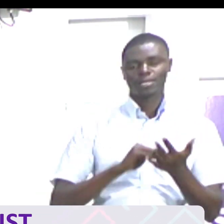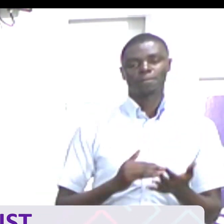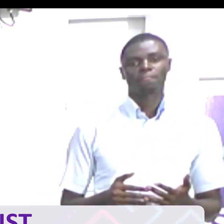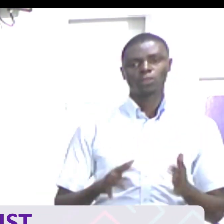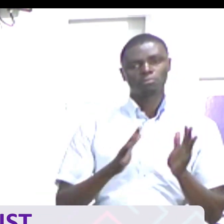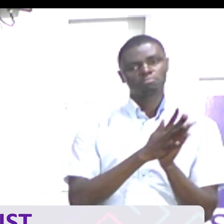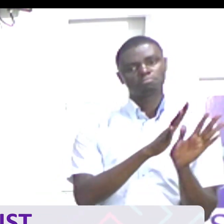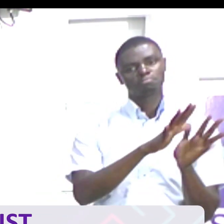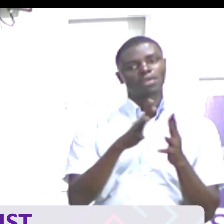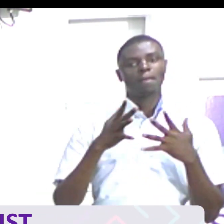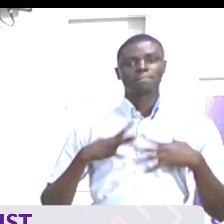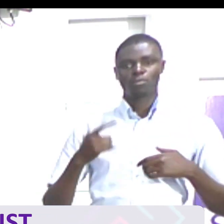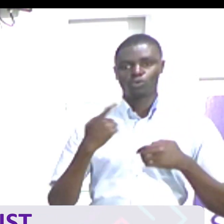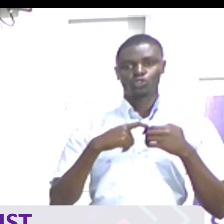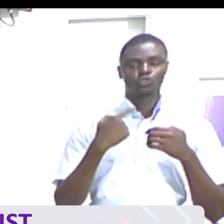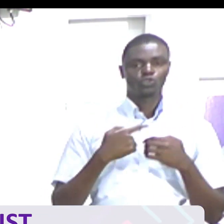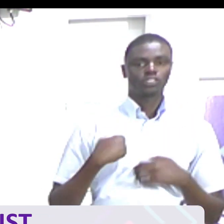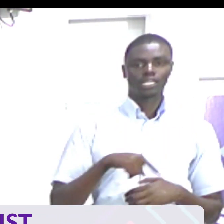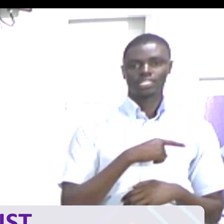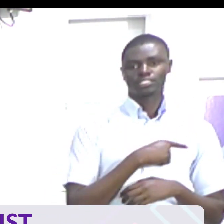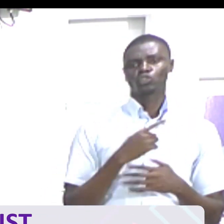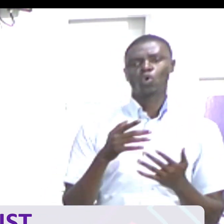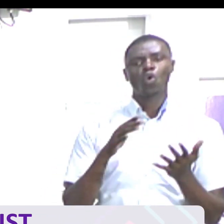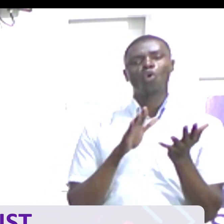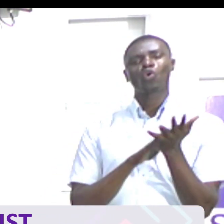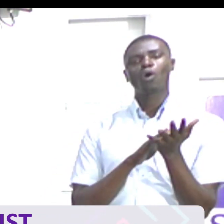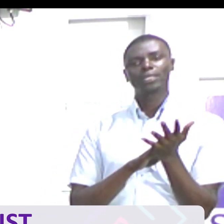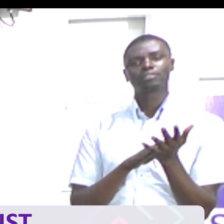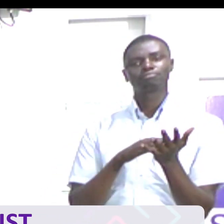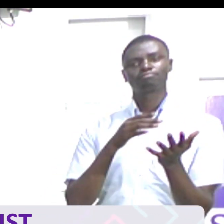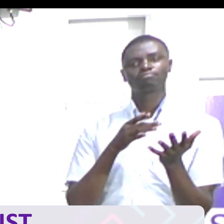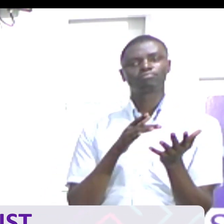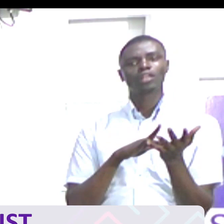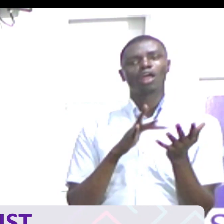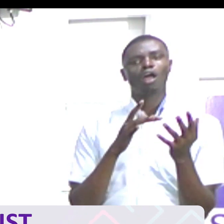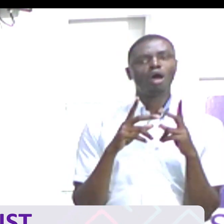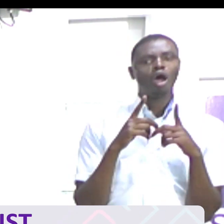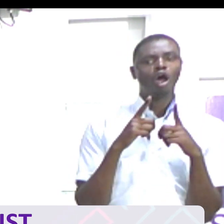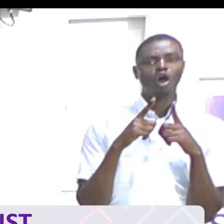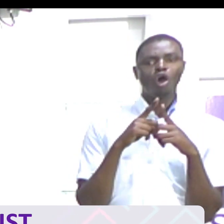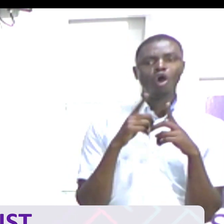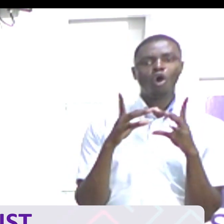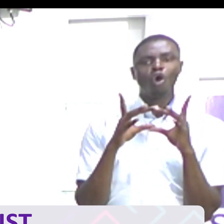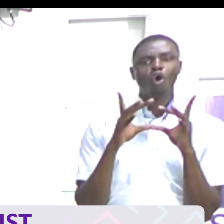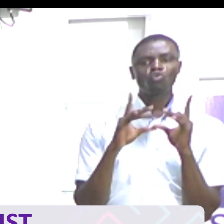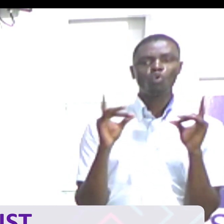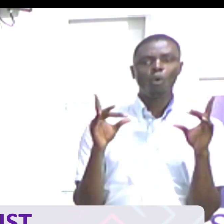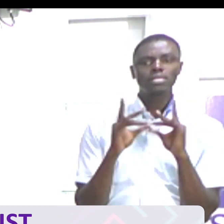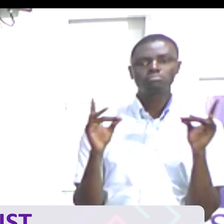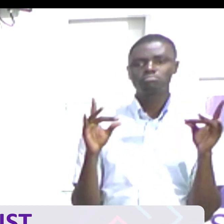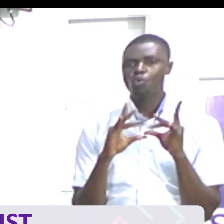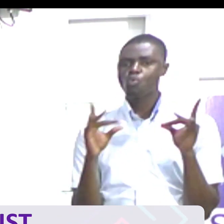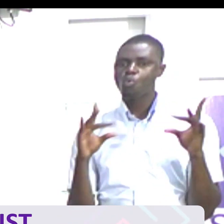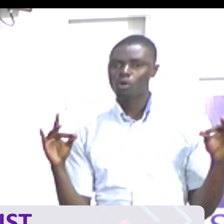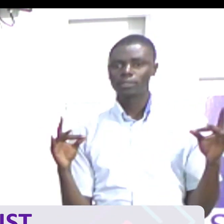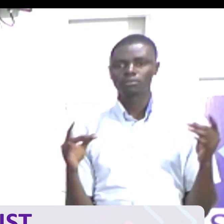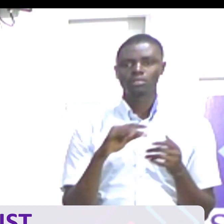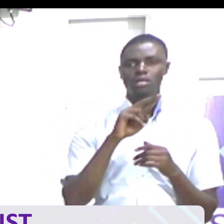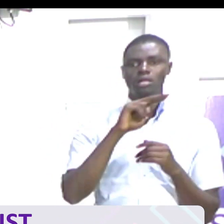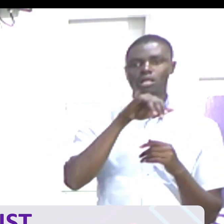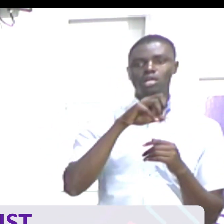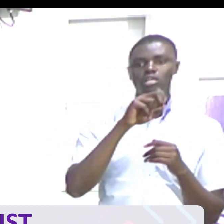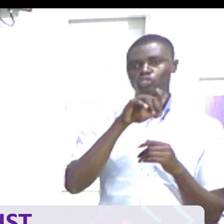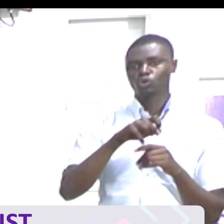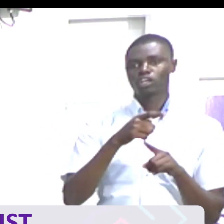shout out to everyone who's tuning in tonight. I want to go through some comments. Hapo hivi to get some of the gist of what people are saying. Hapo hivi kuna Njoki straight